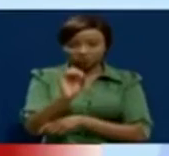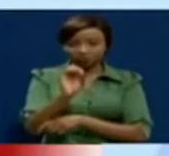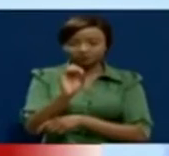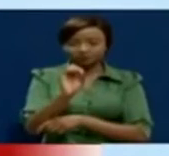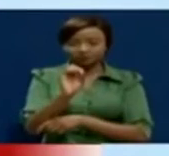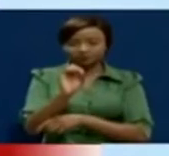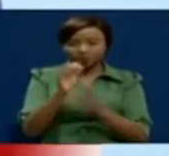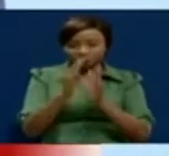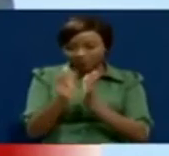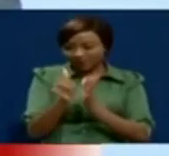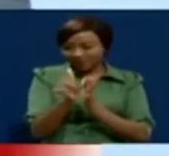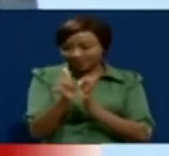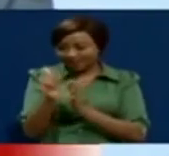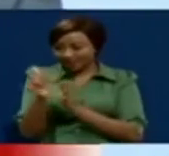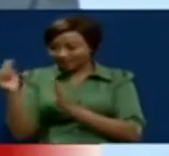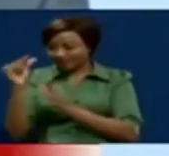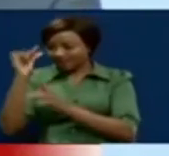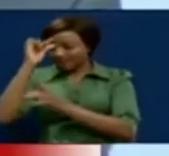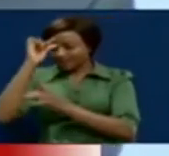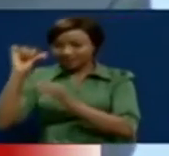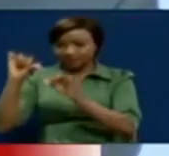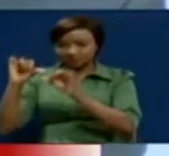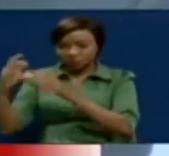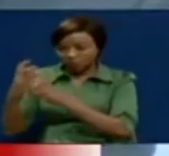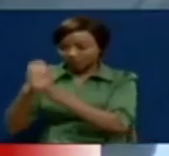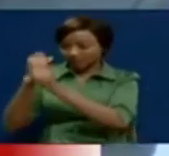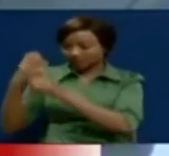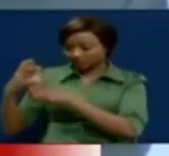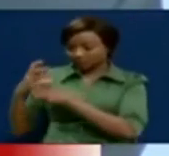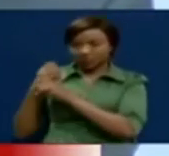and other intergovernmental organizations,